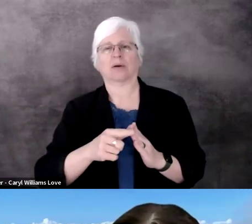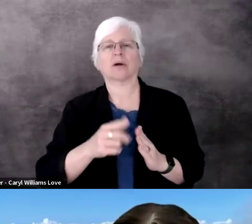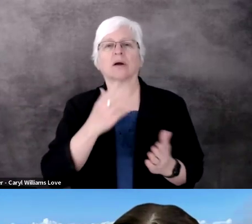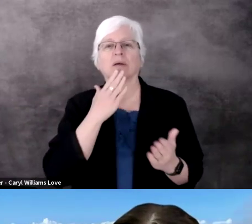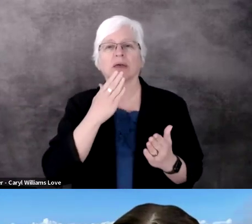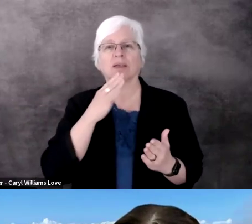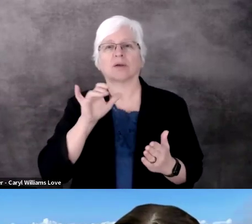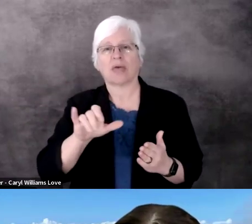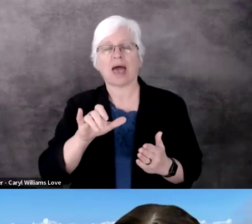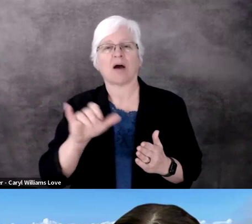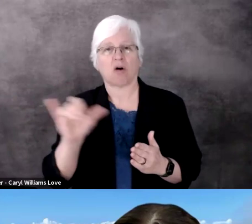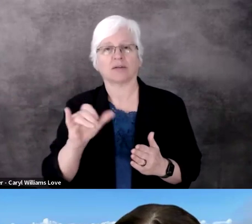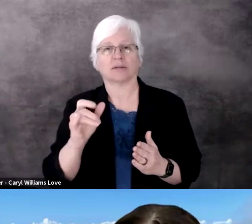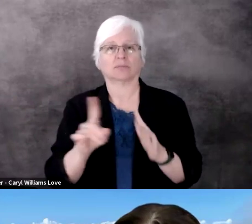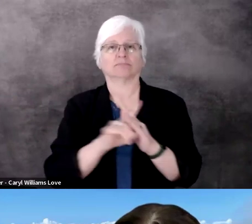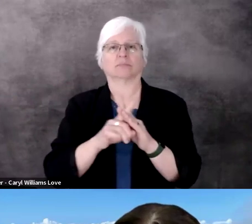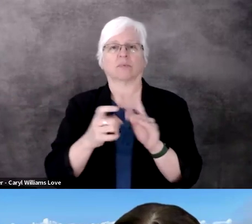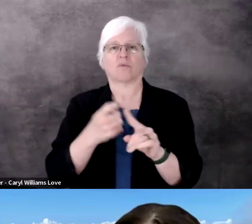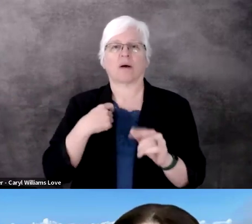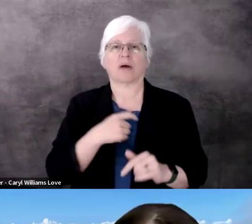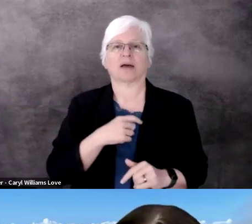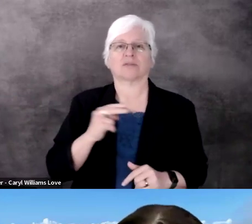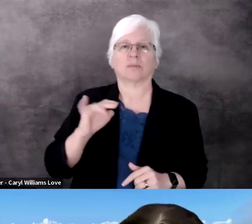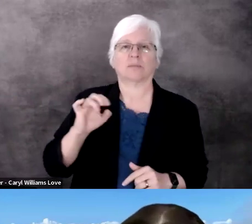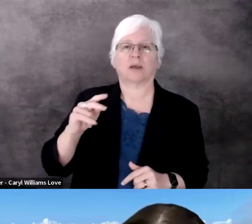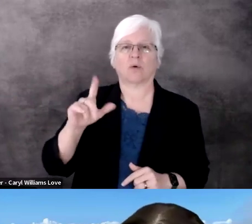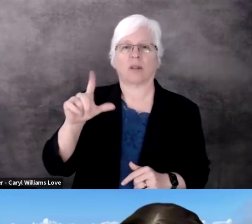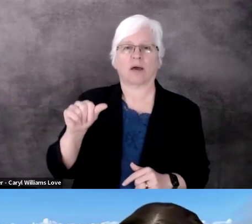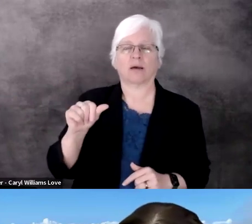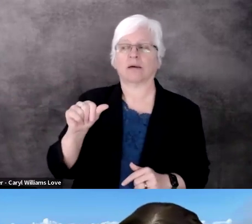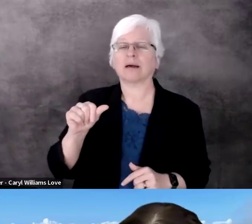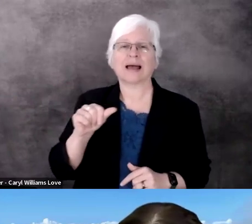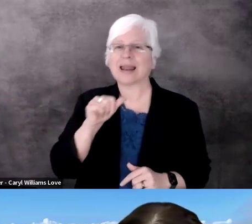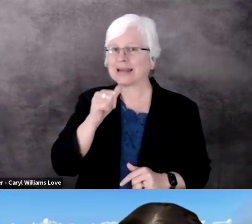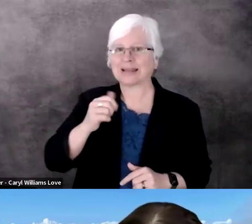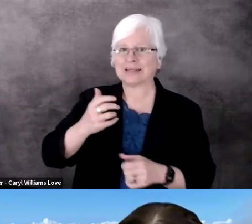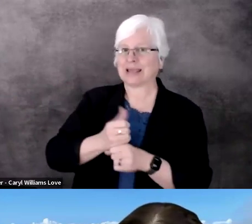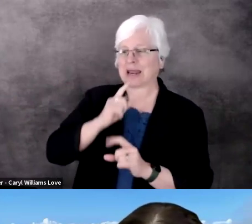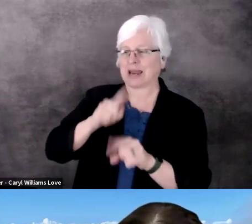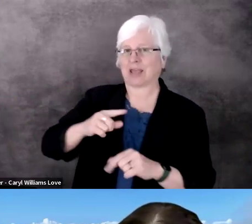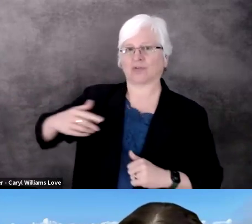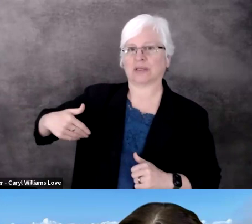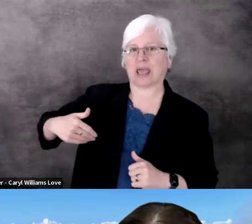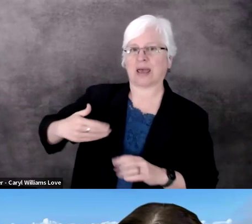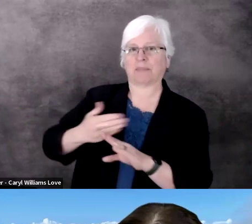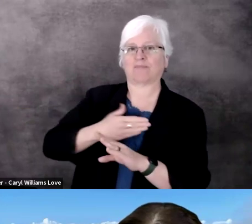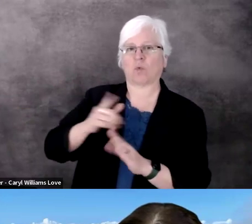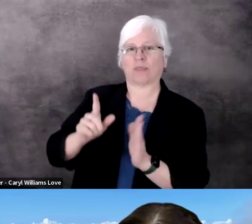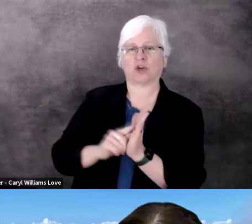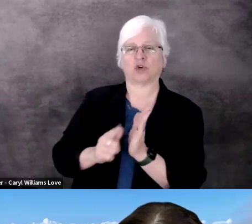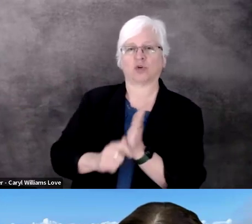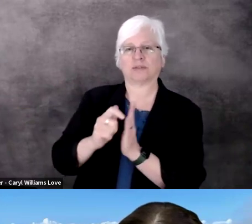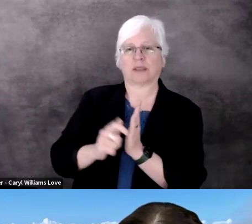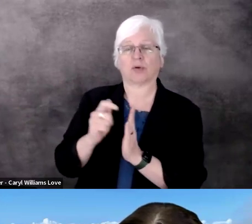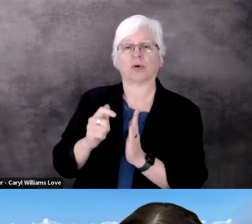us also from Nicola and Betsy as well. And so I wasn't able to get an answer to that by the time the newsletter was due, but